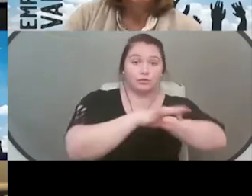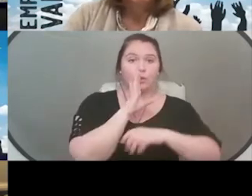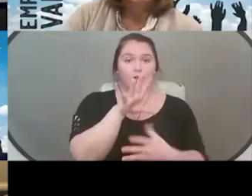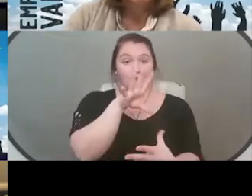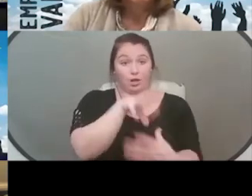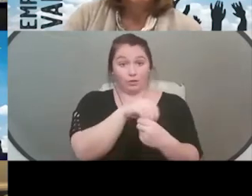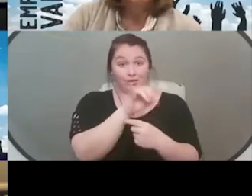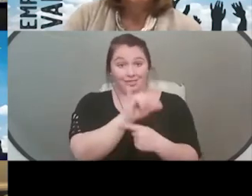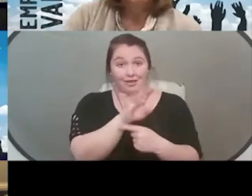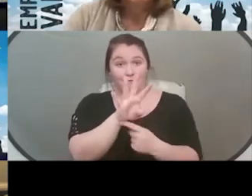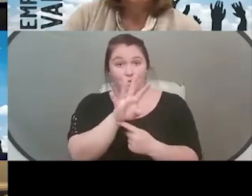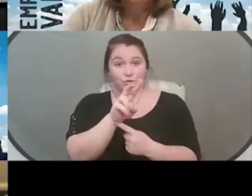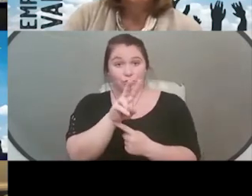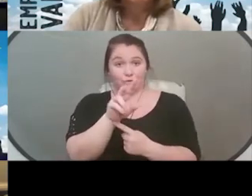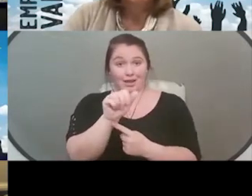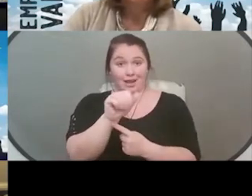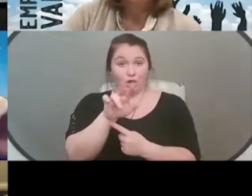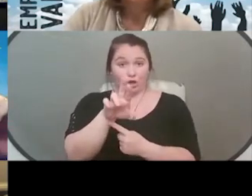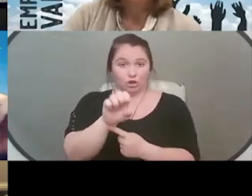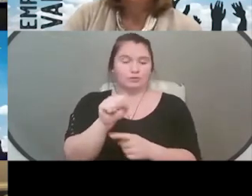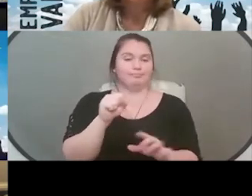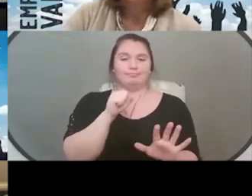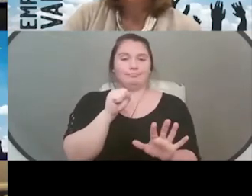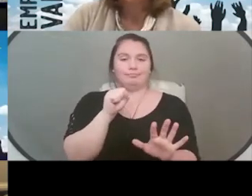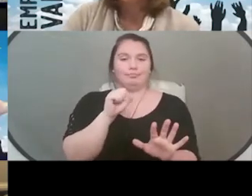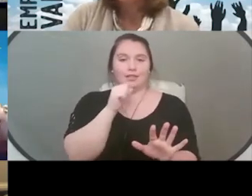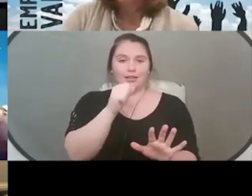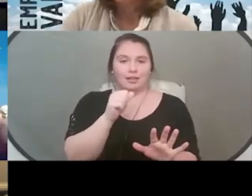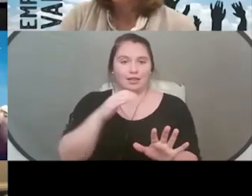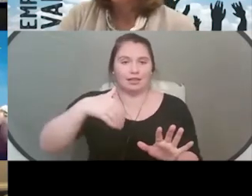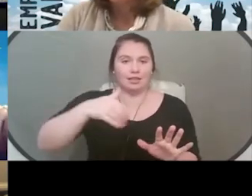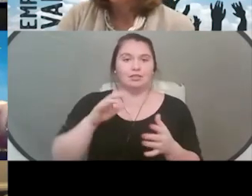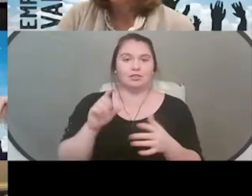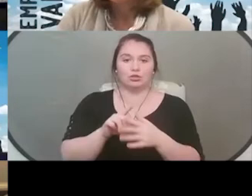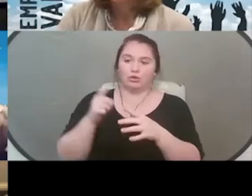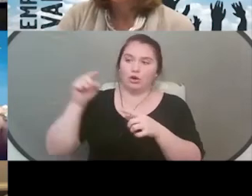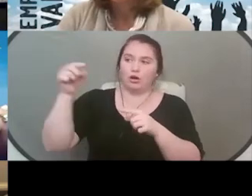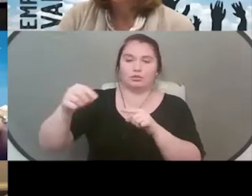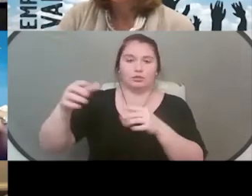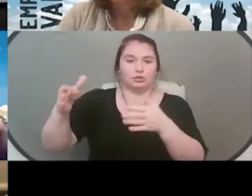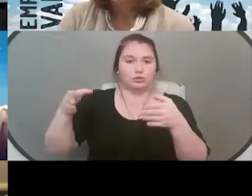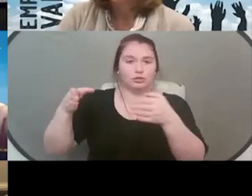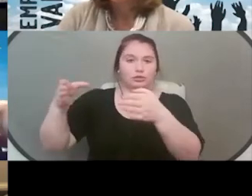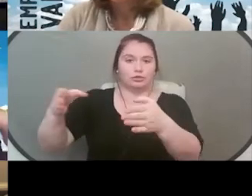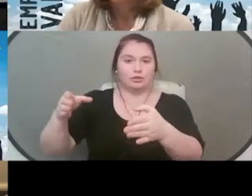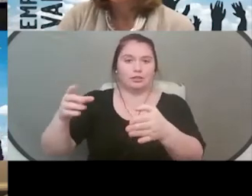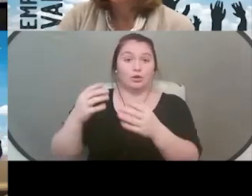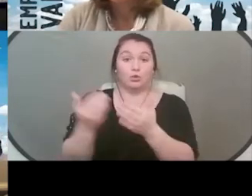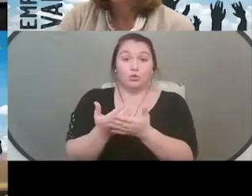that 42 acres. Those are on across the street there, the new one we built.